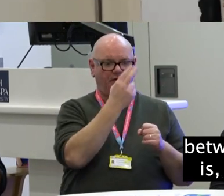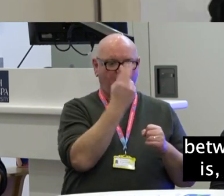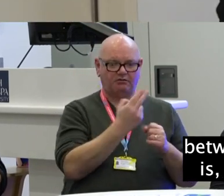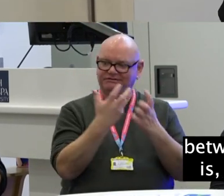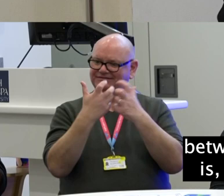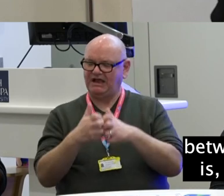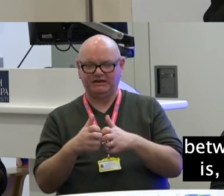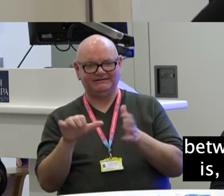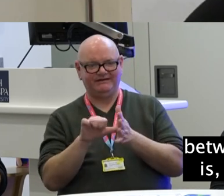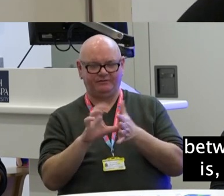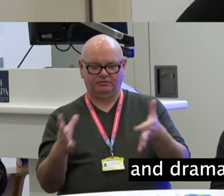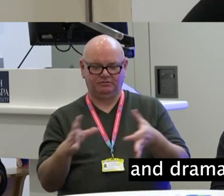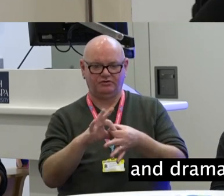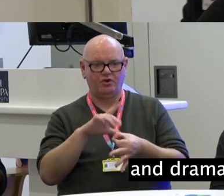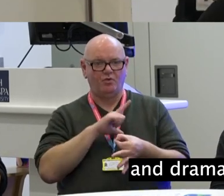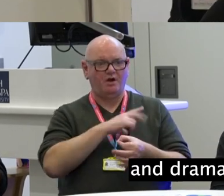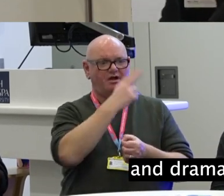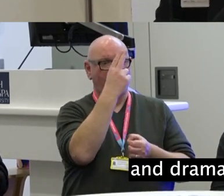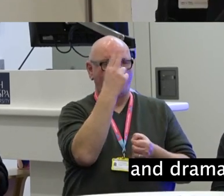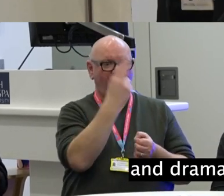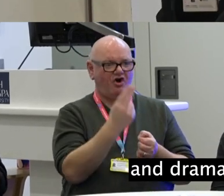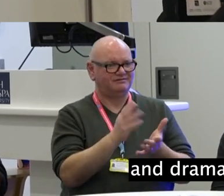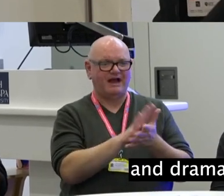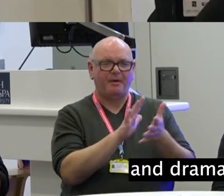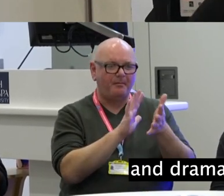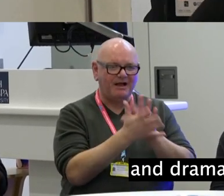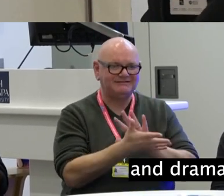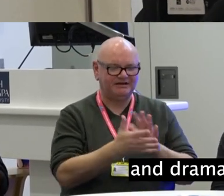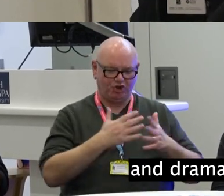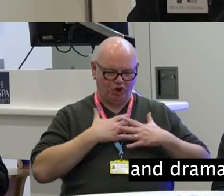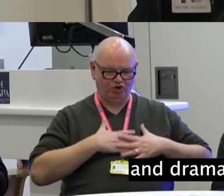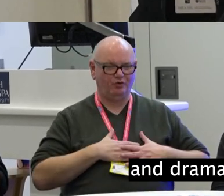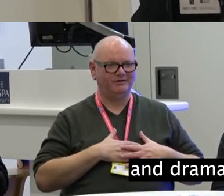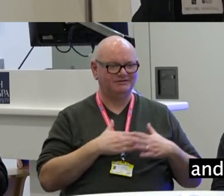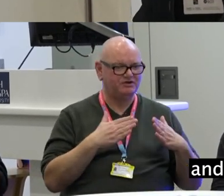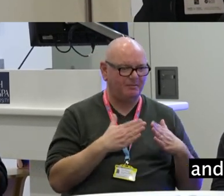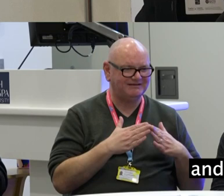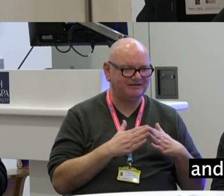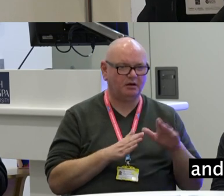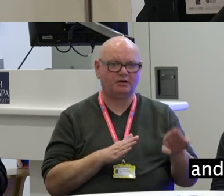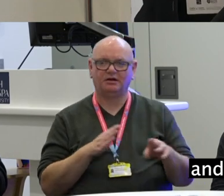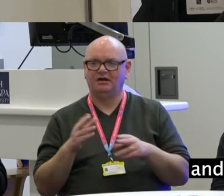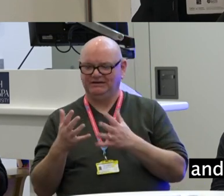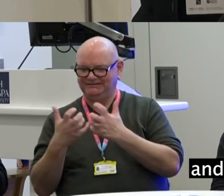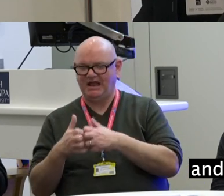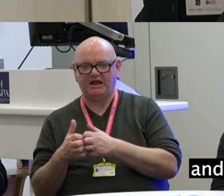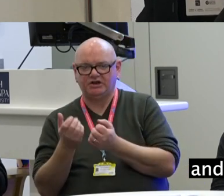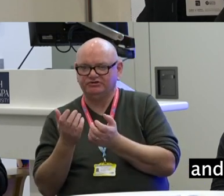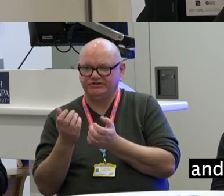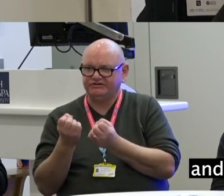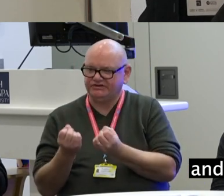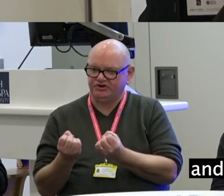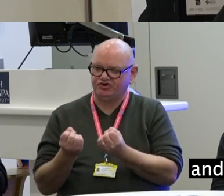art is by its very nature messy and domestic and human. And tech is shiny and sleek and white